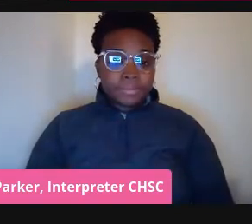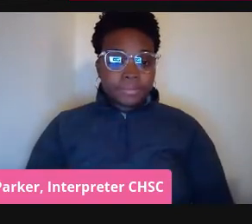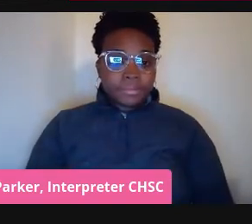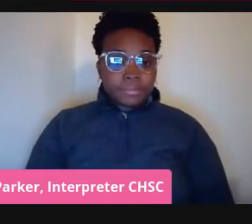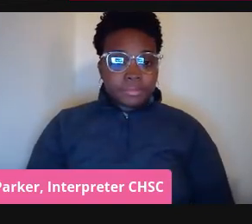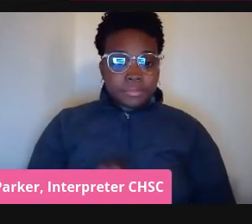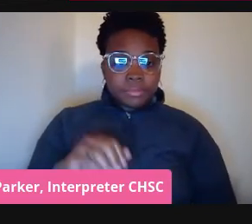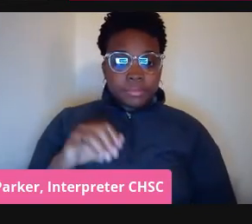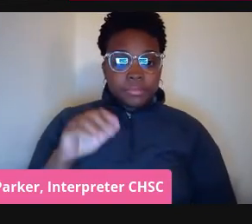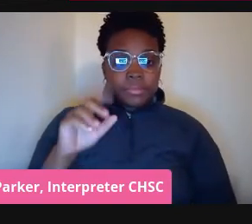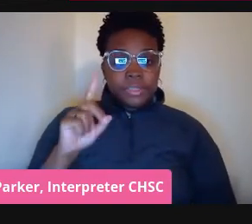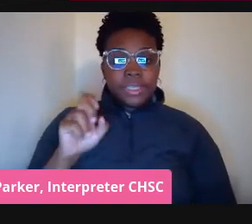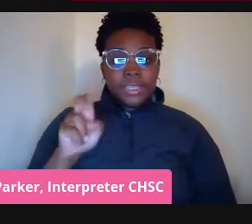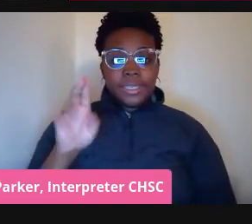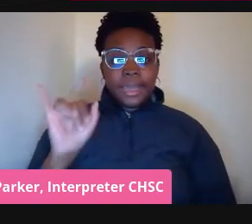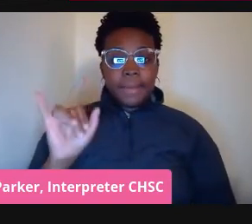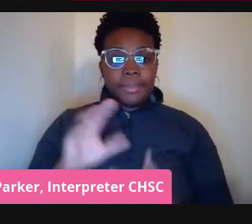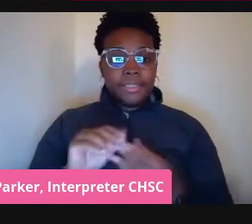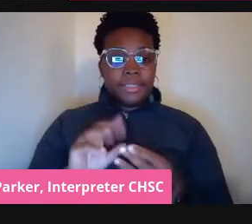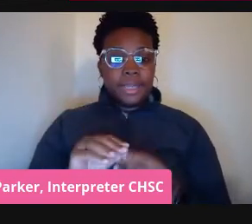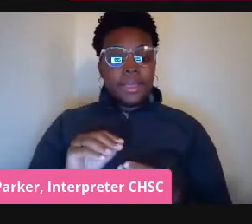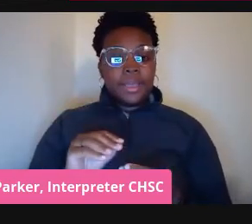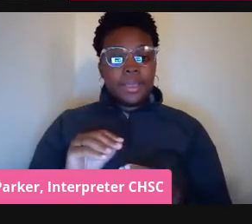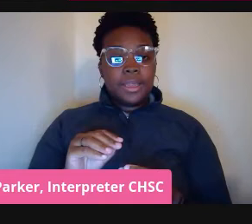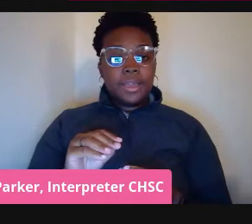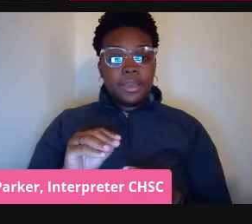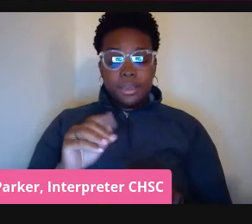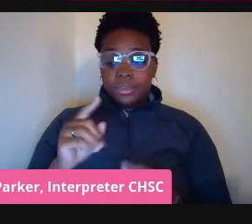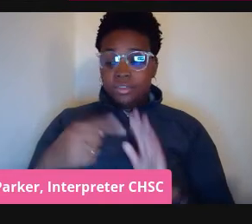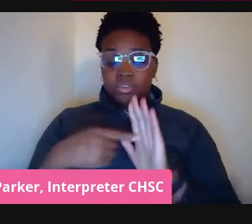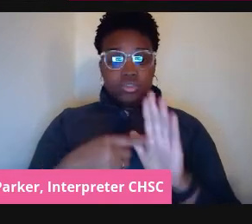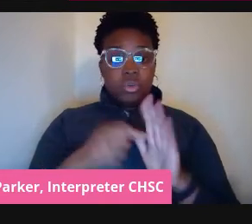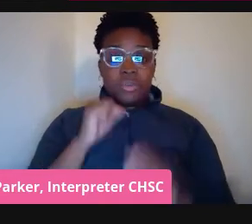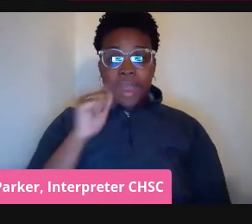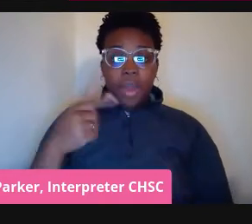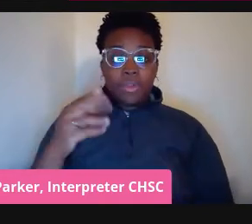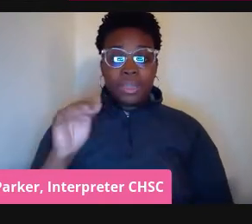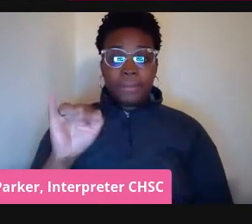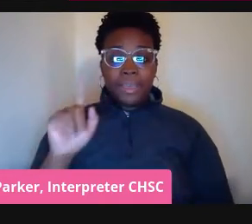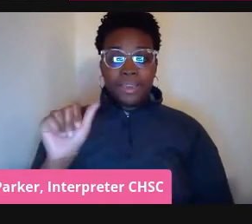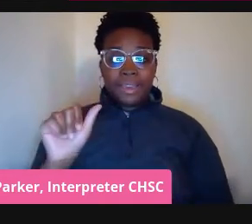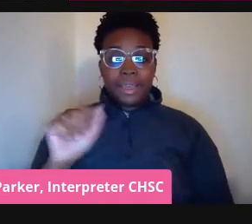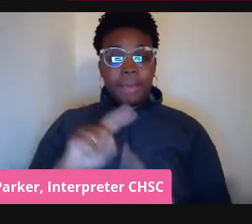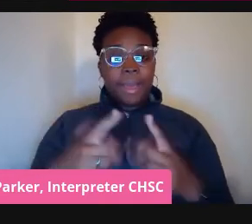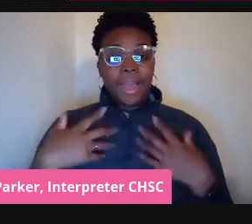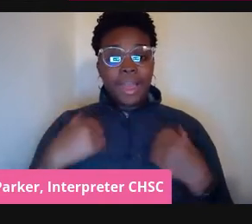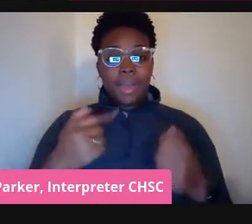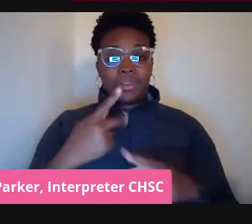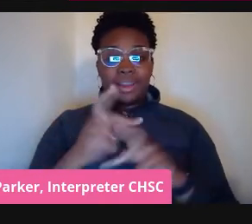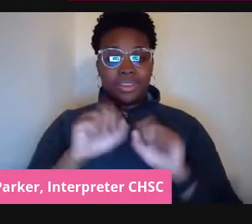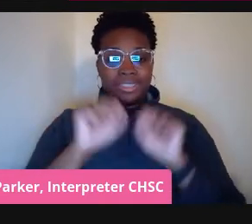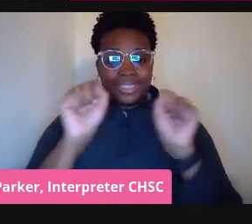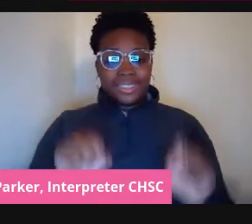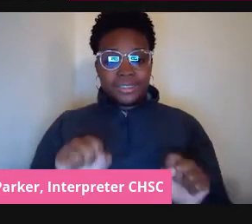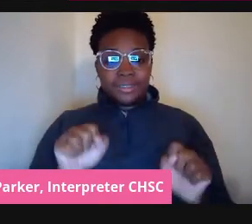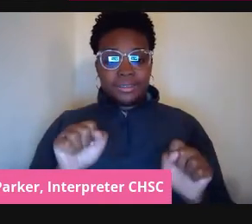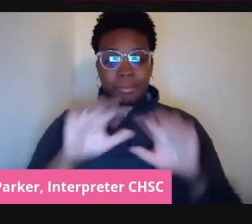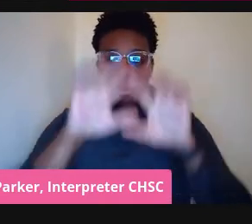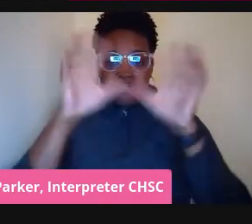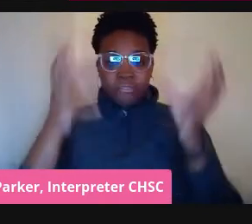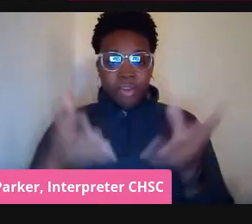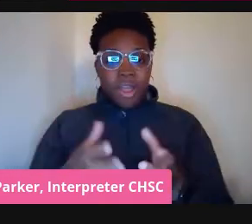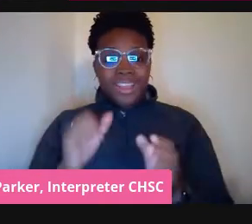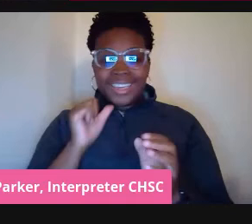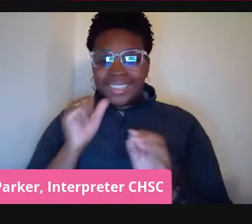what you just said, it speaks volumes, not only about what our media covers, but our healthcare system overall. It's not geared to